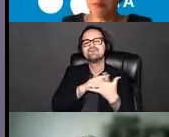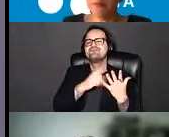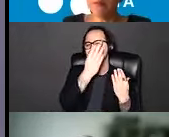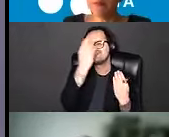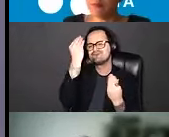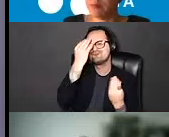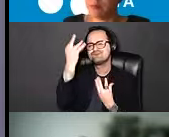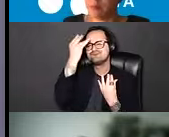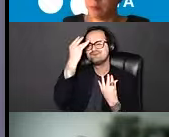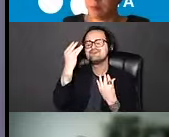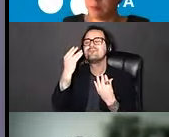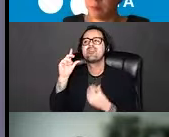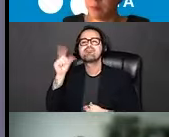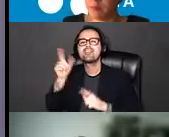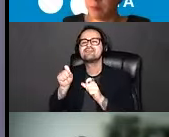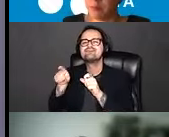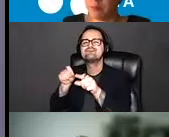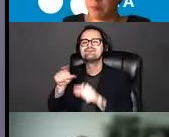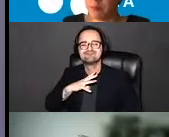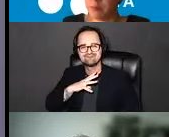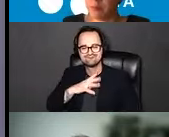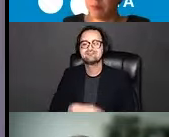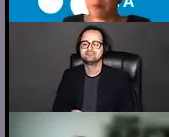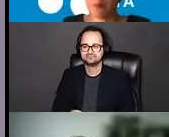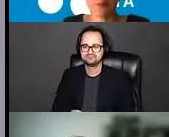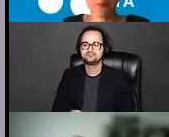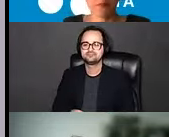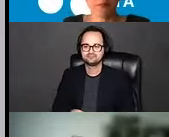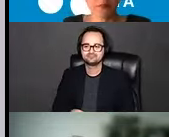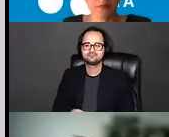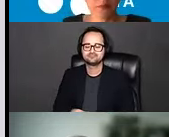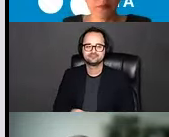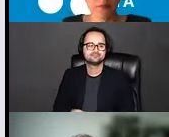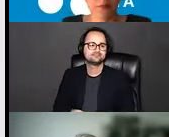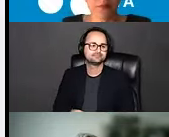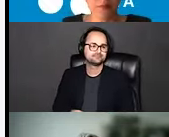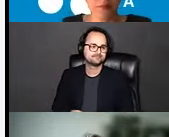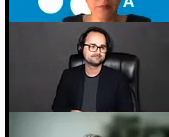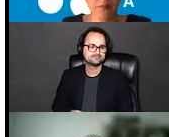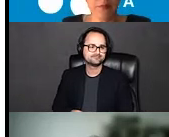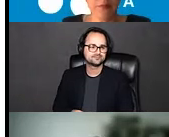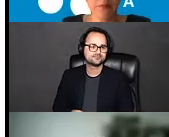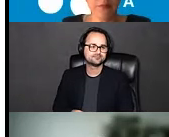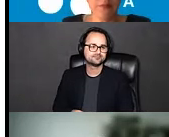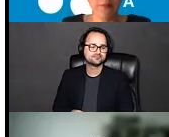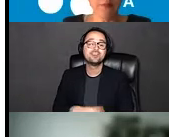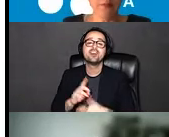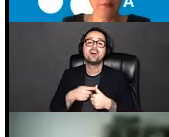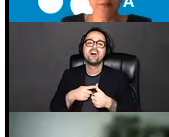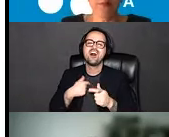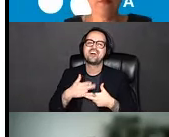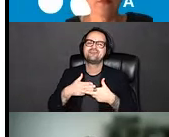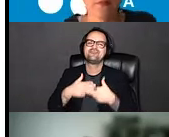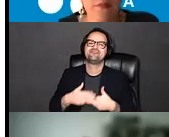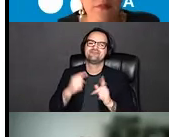back with questions in a couple of weeks. So considerations and recommendations. So first of all, and I've referred to this a couple of